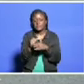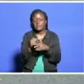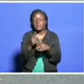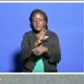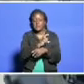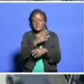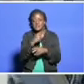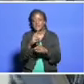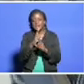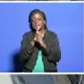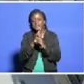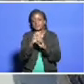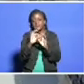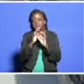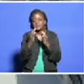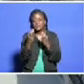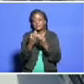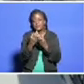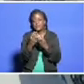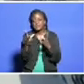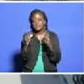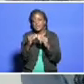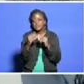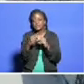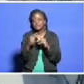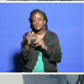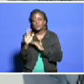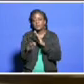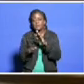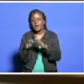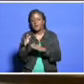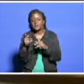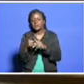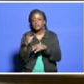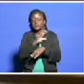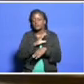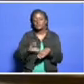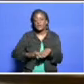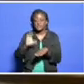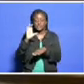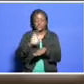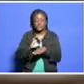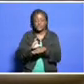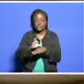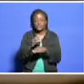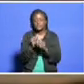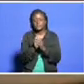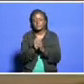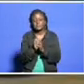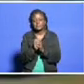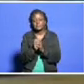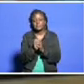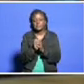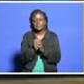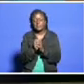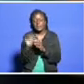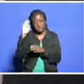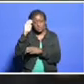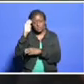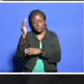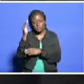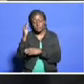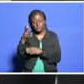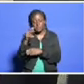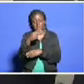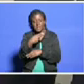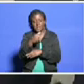to march to Christ Church Cathedral. Upon arrival to the church, the honor guard saluted Hanna. Moments later, the Hanna